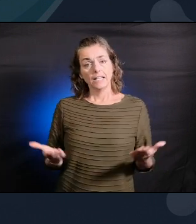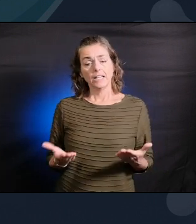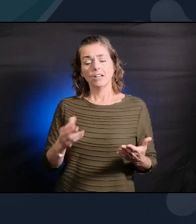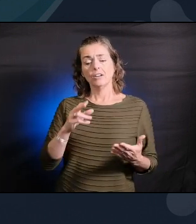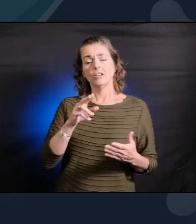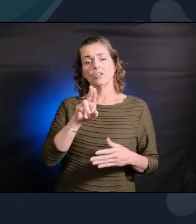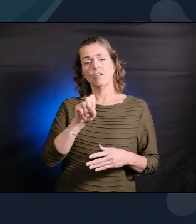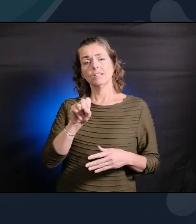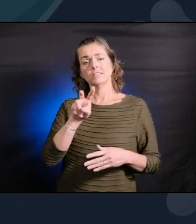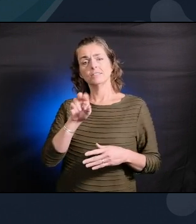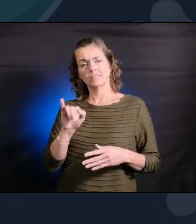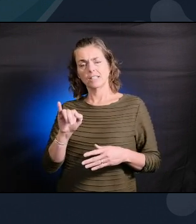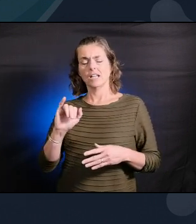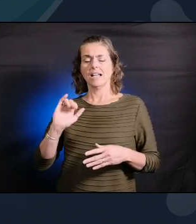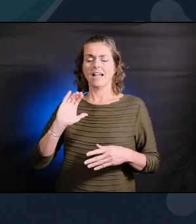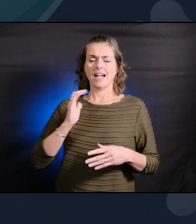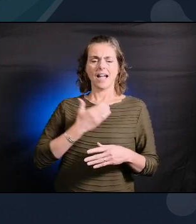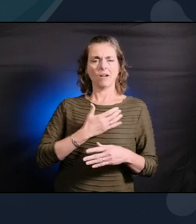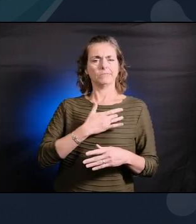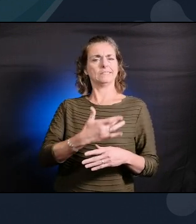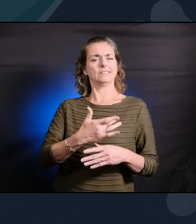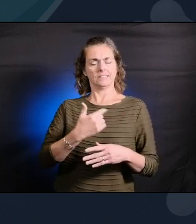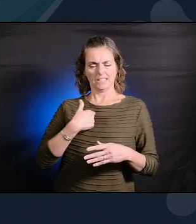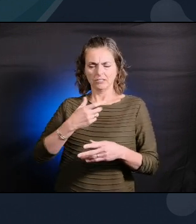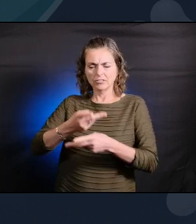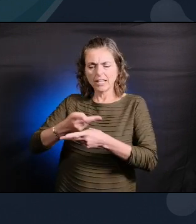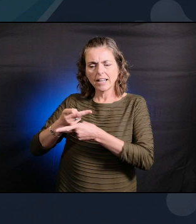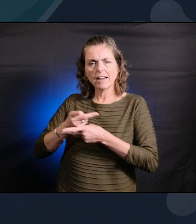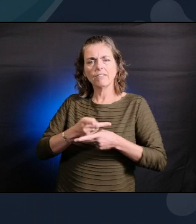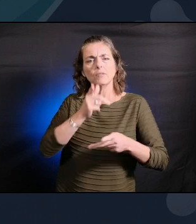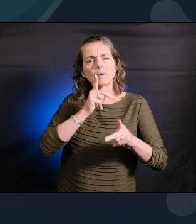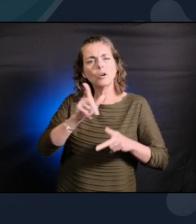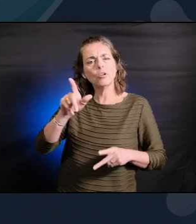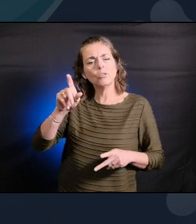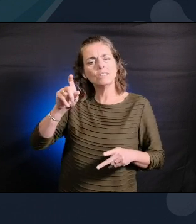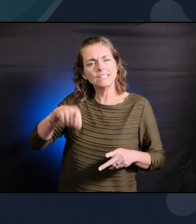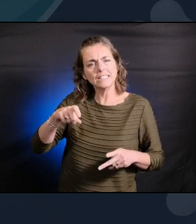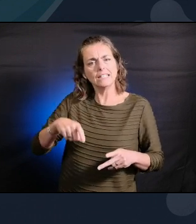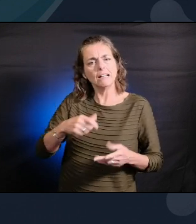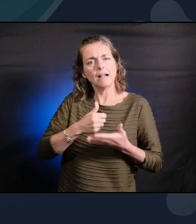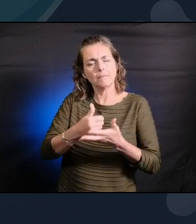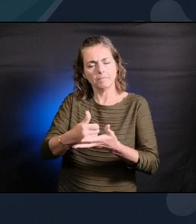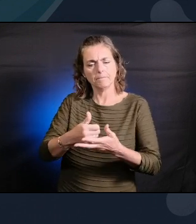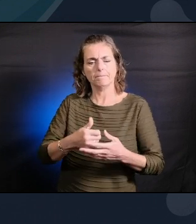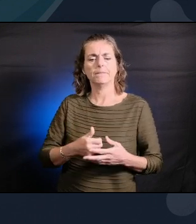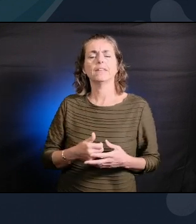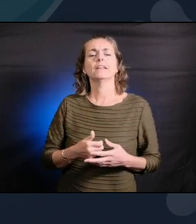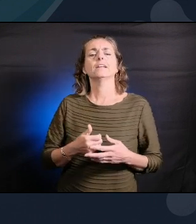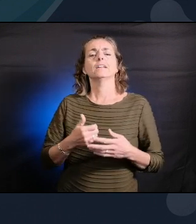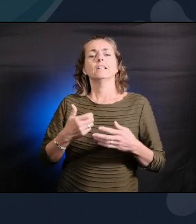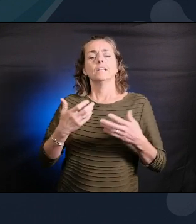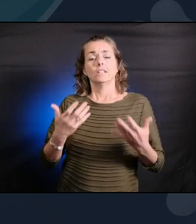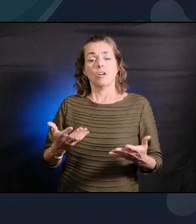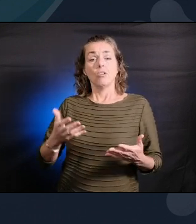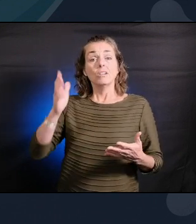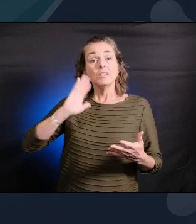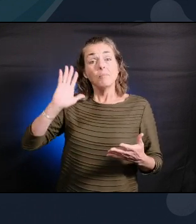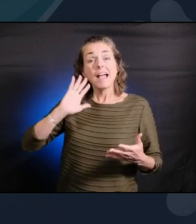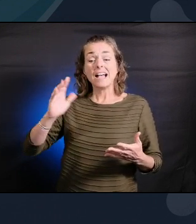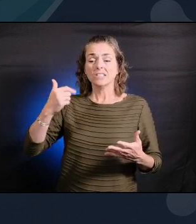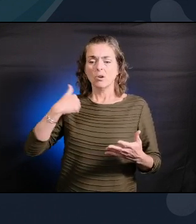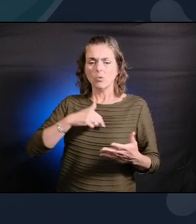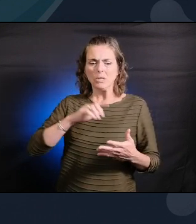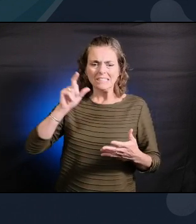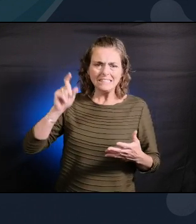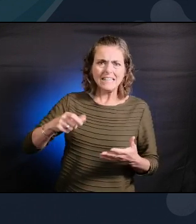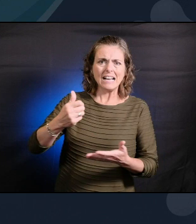care of individuals that are in need. Just as when we are in the same position, we have had individuals from